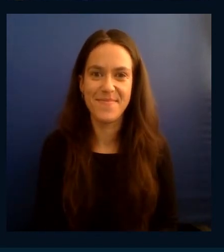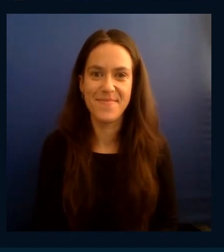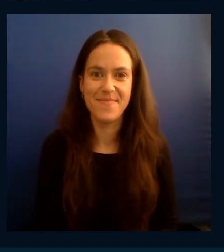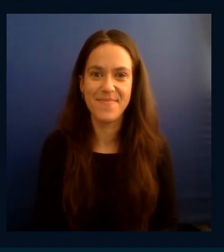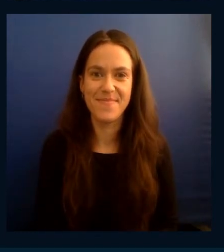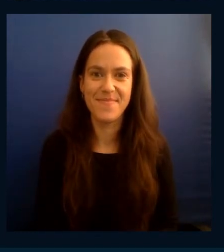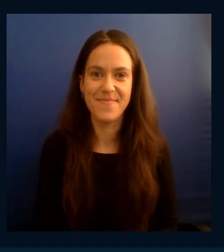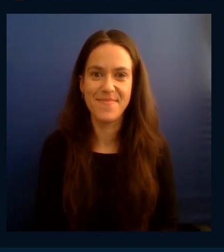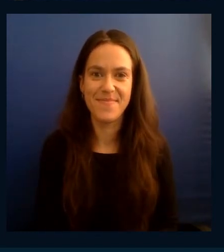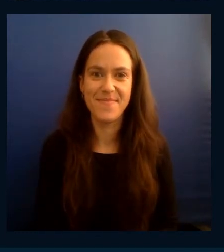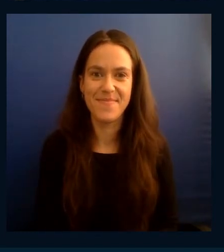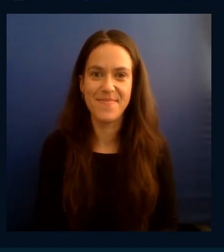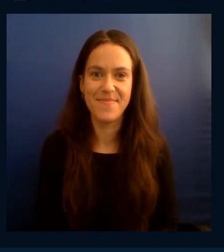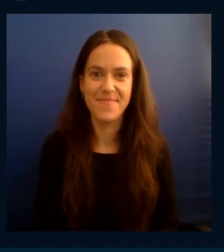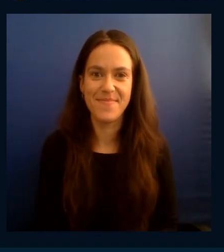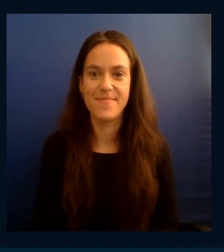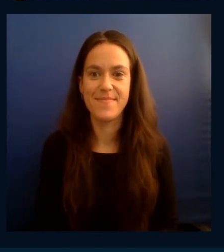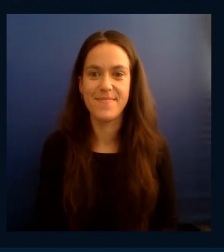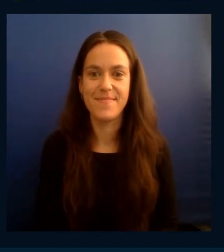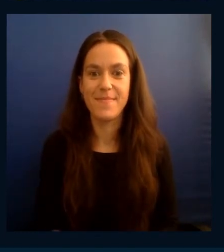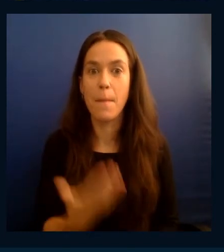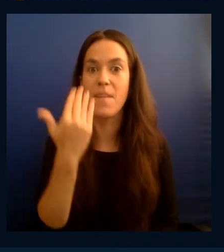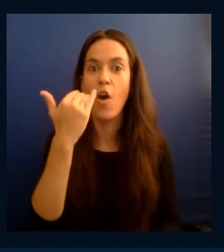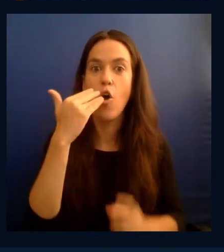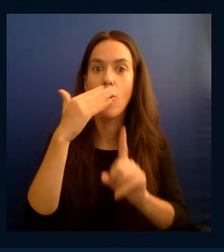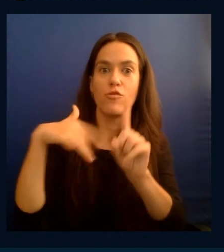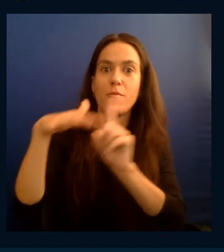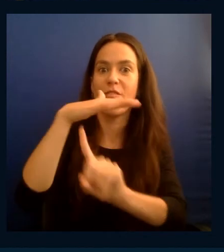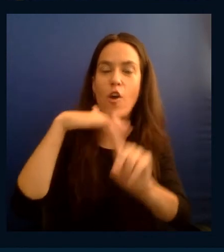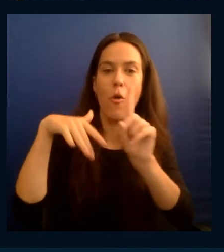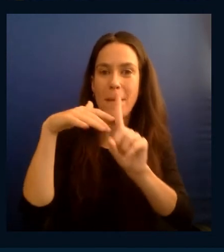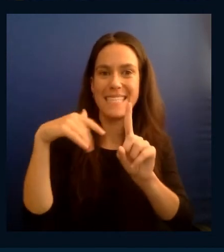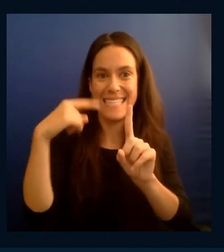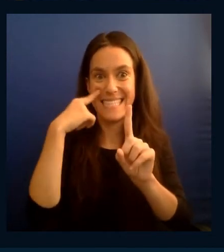And I need to go into the environment into the release that we just built.